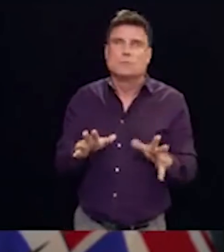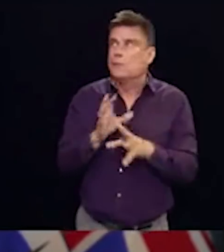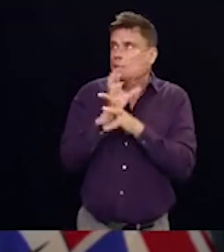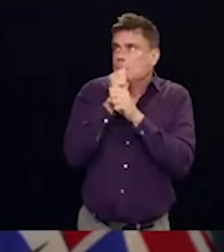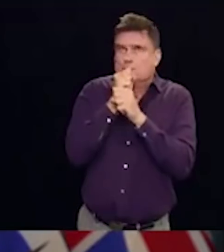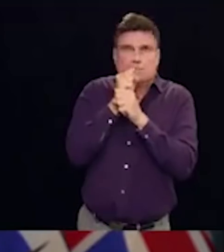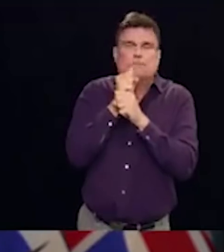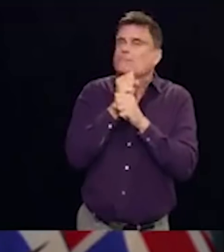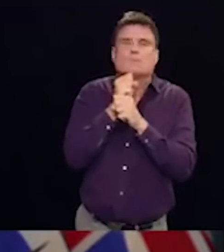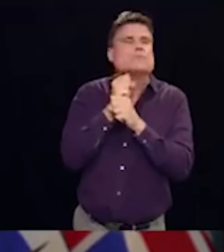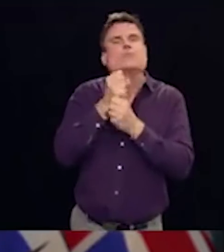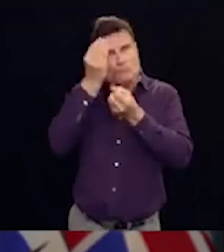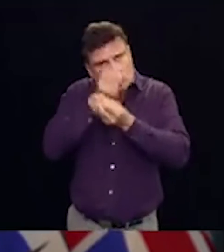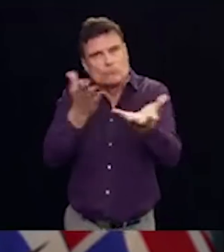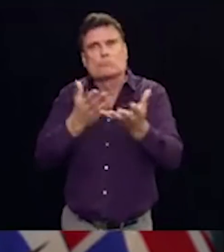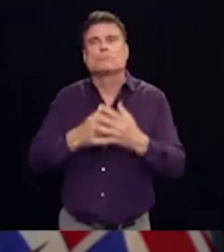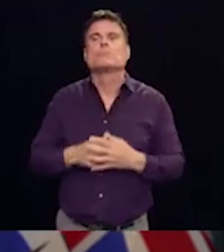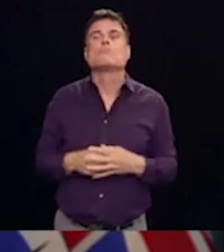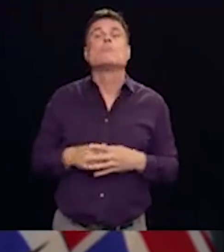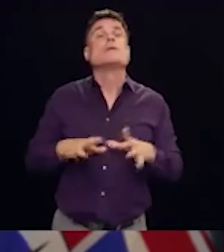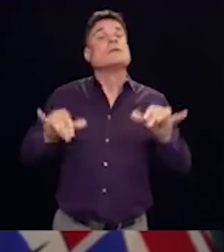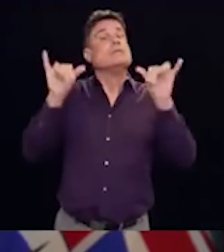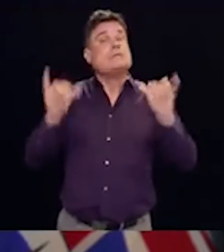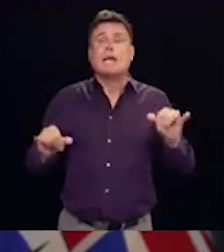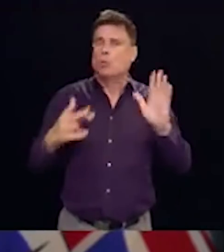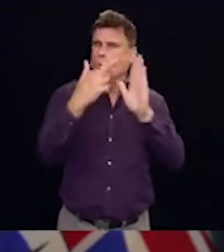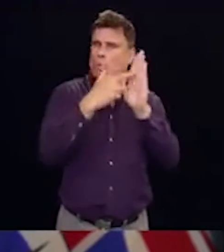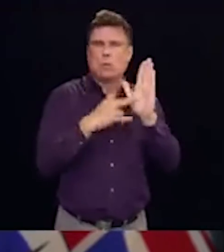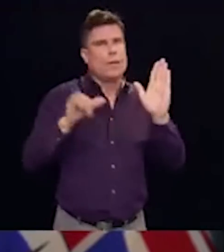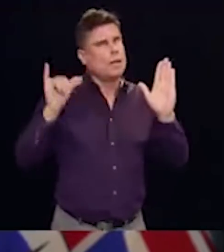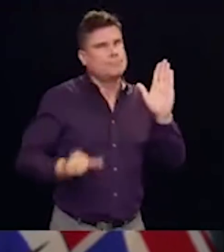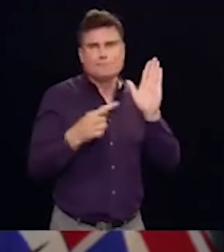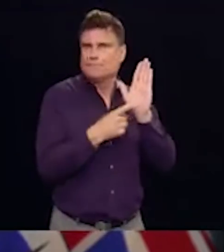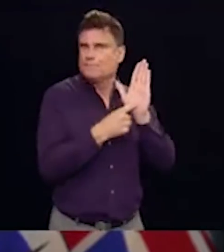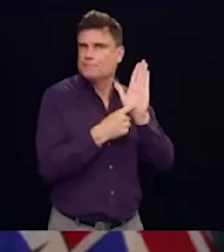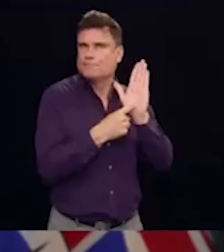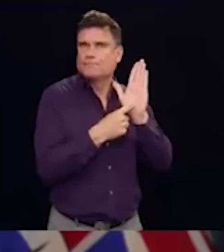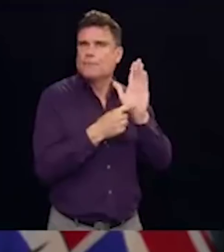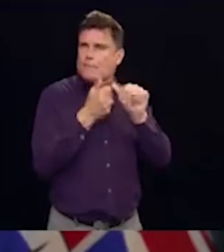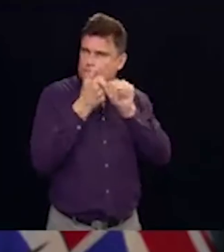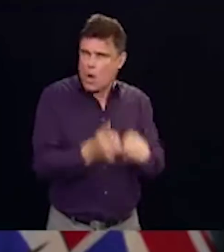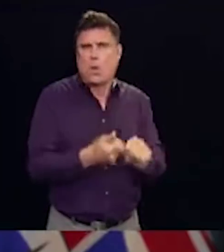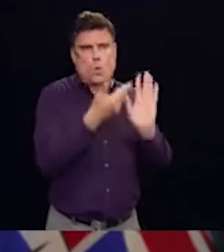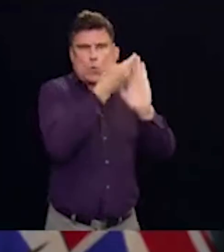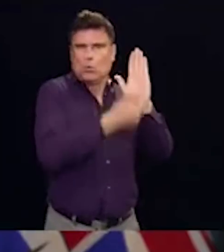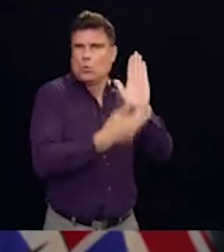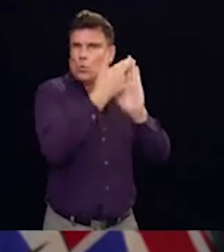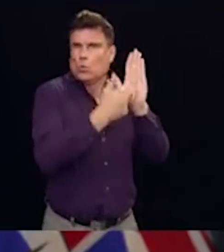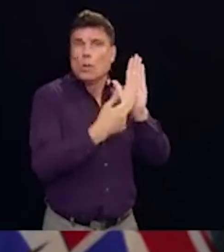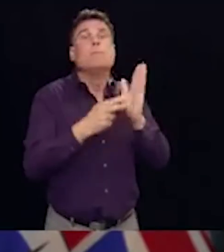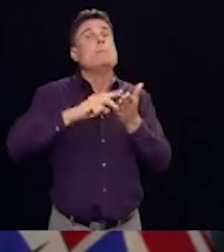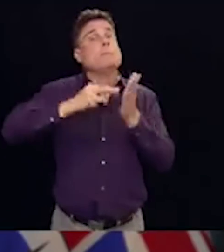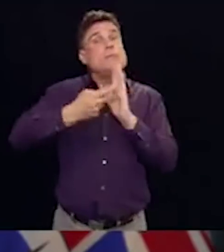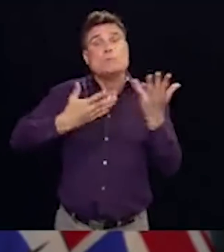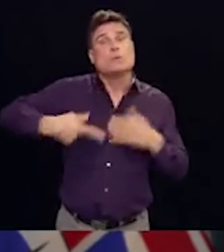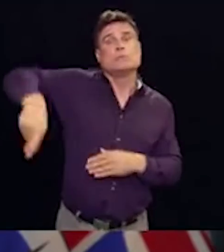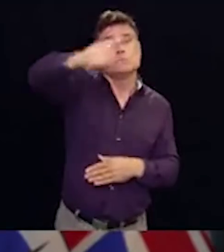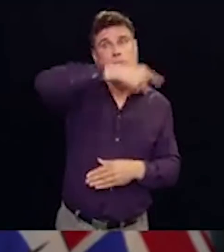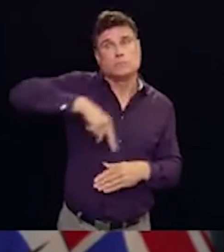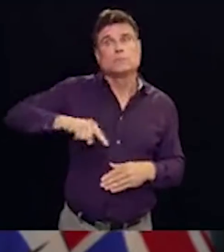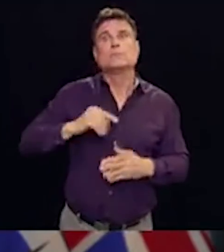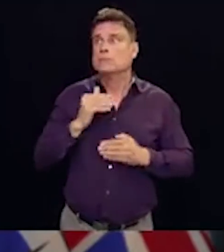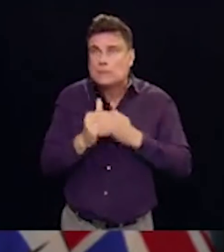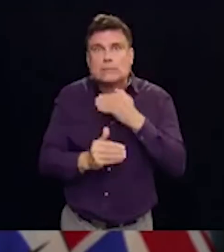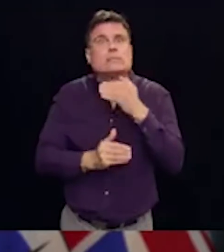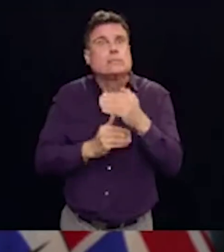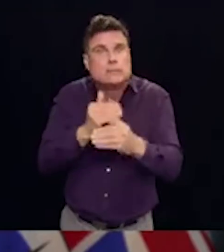These foundational rules allow us to increase our time with others, to restart many businesses, and most importantly, to stay safe while